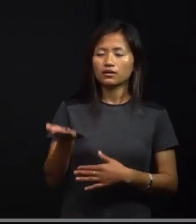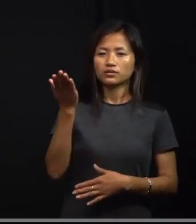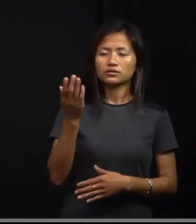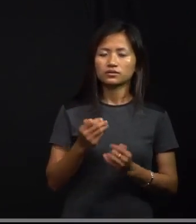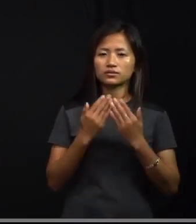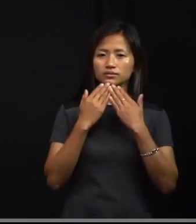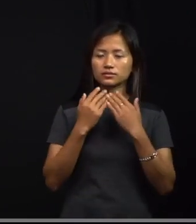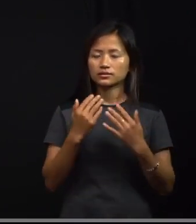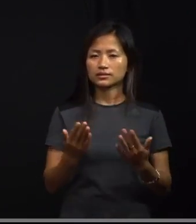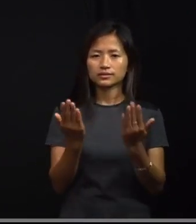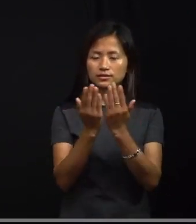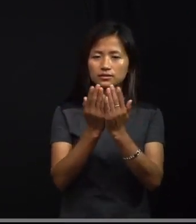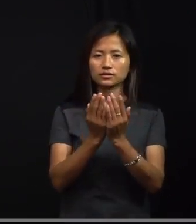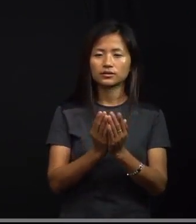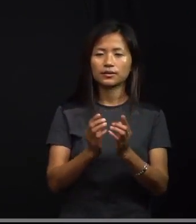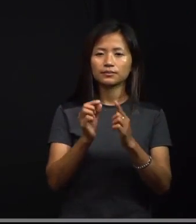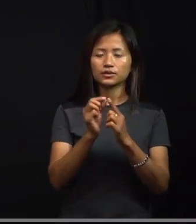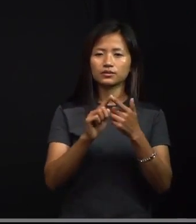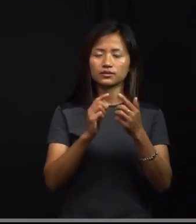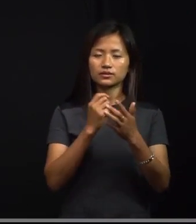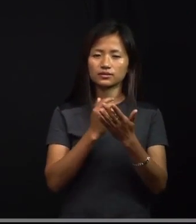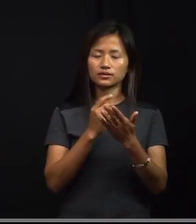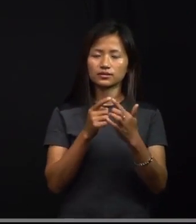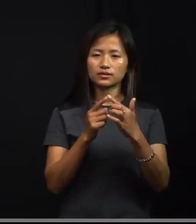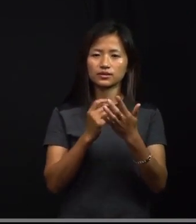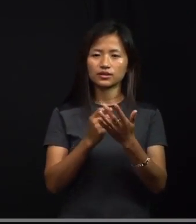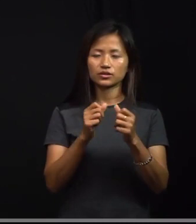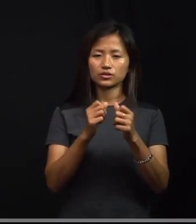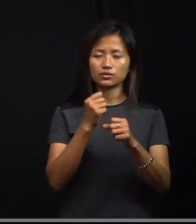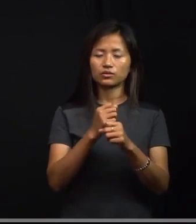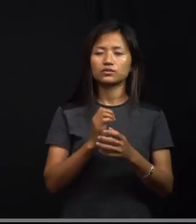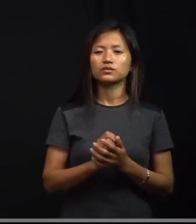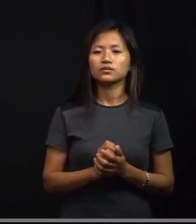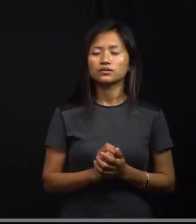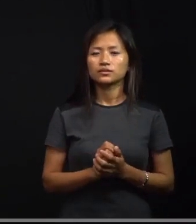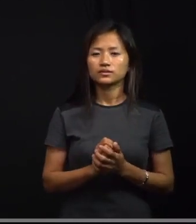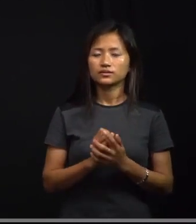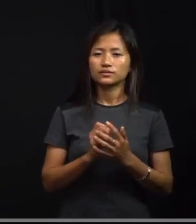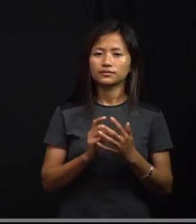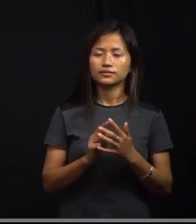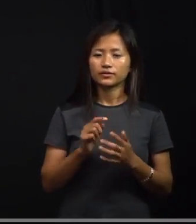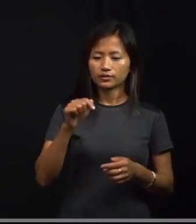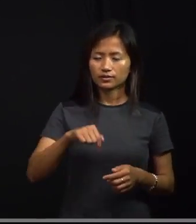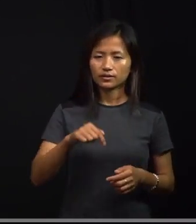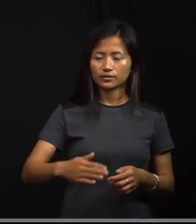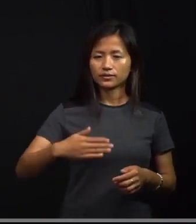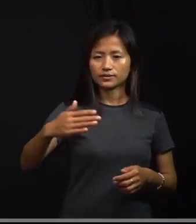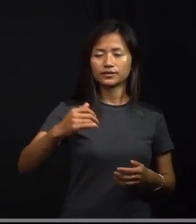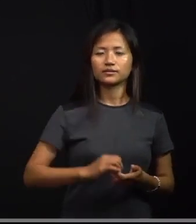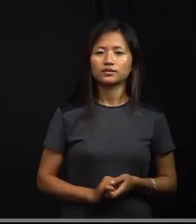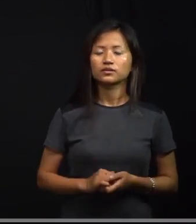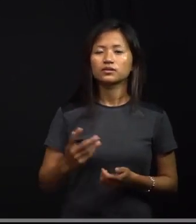studies, the word pedagogy, remember students, the word pedagogy will come to you every now and then, okay? So what